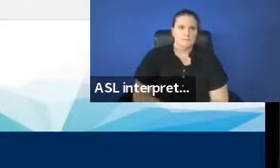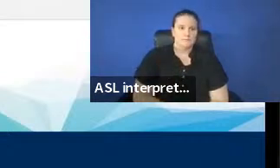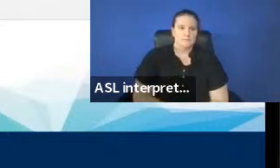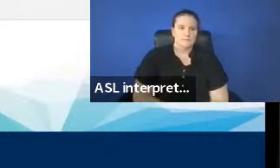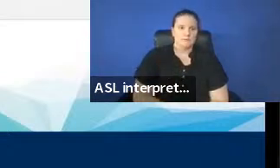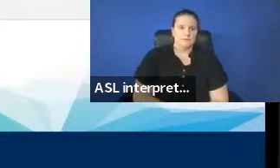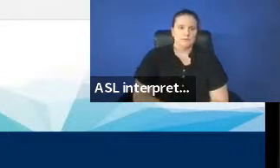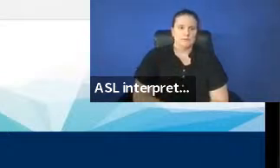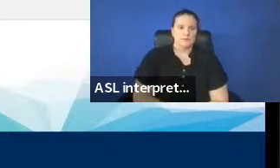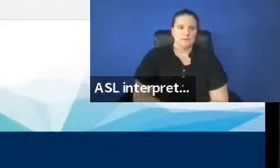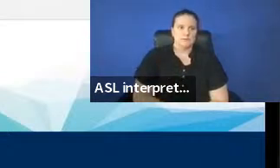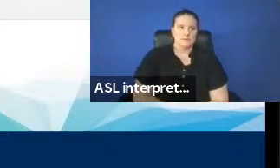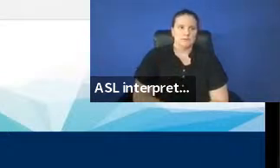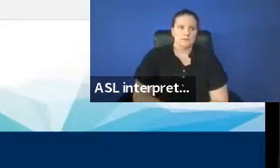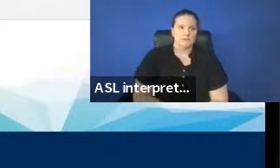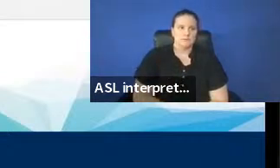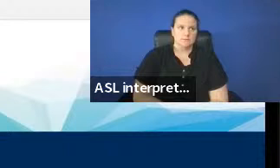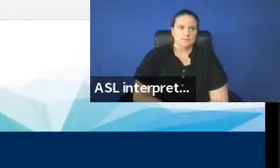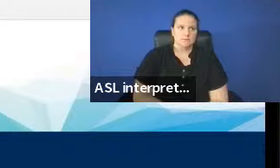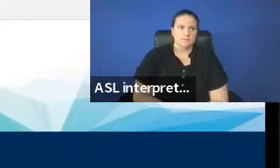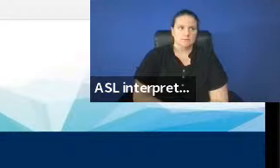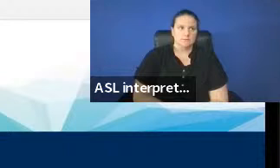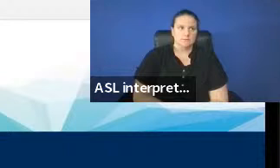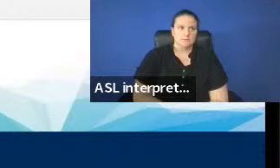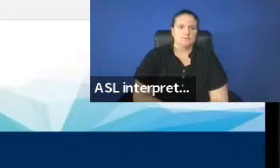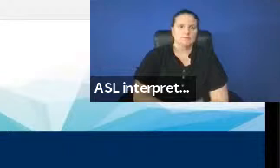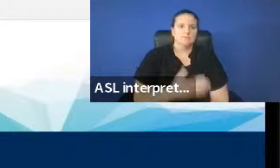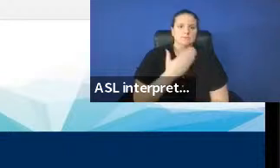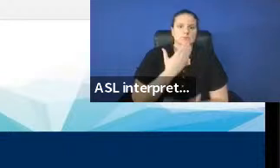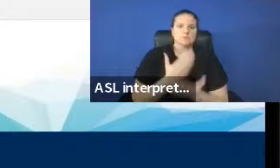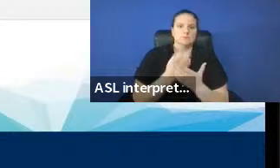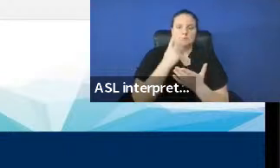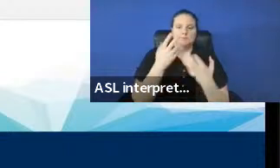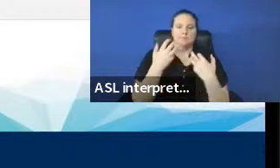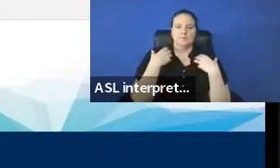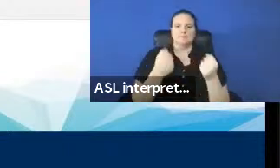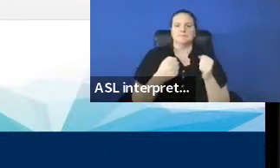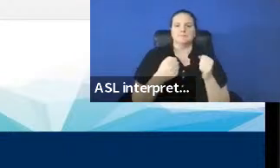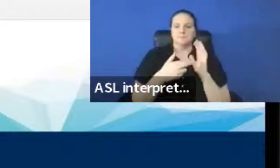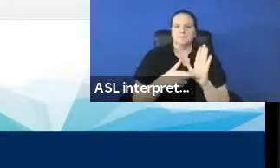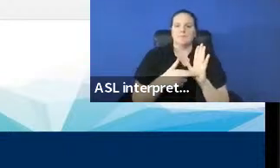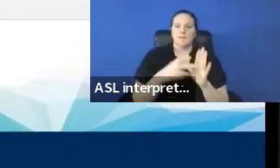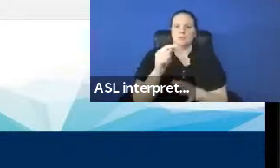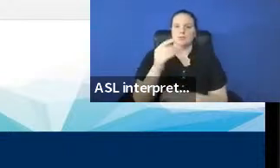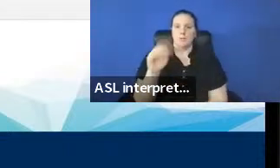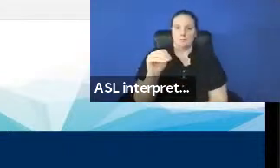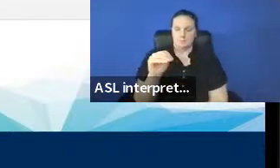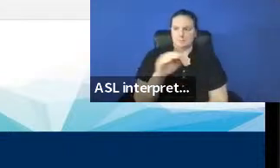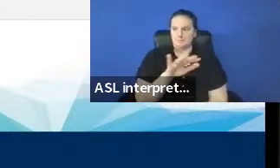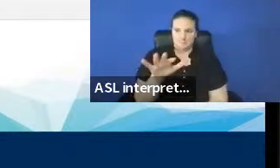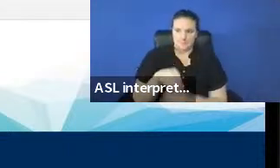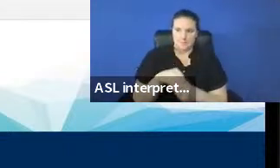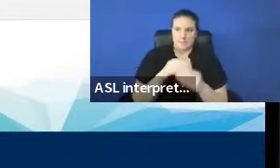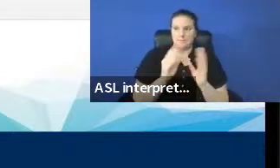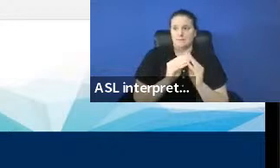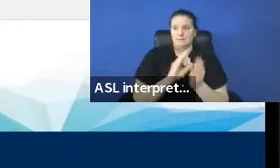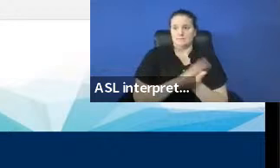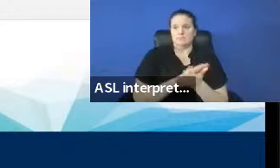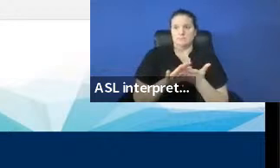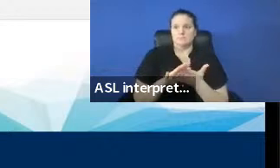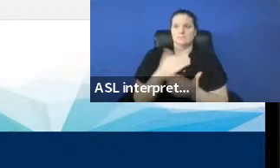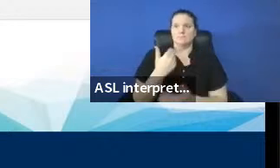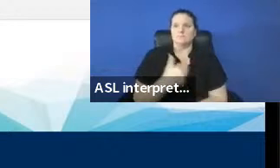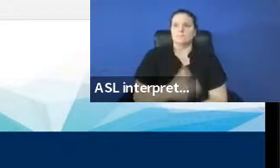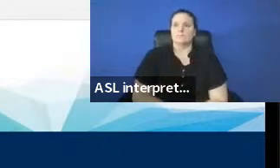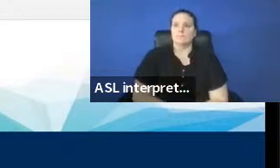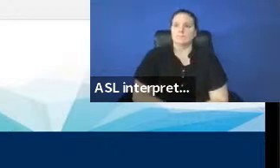Okay, thank you, Sam. And it's good to see a healthy representation of Toms in the meeting as well, I have to add.